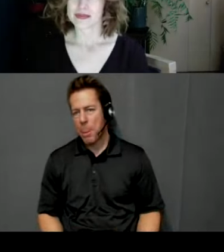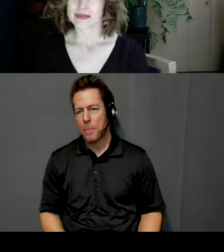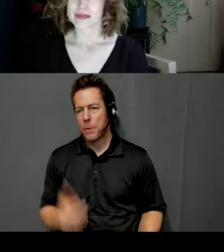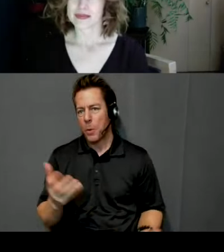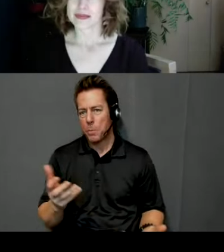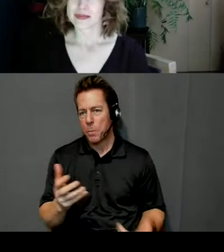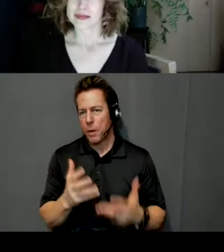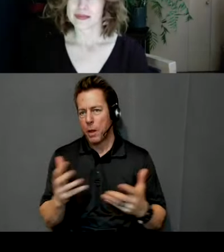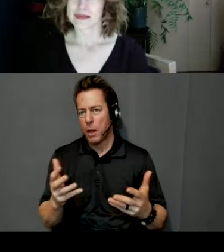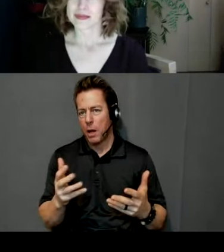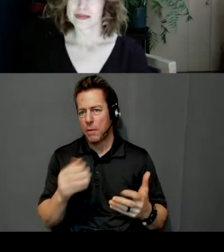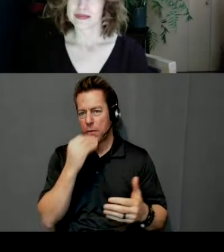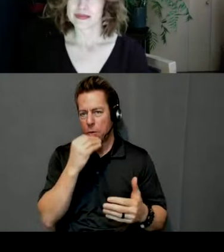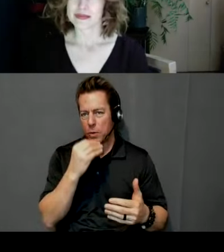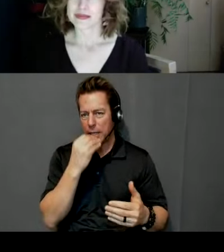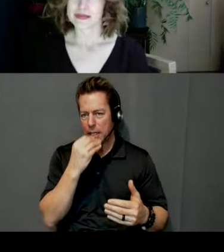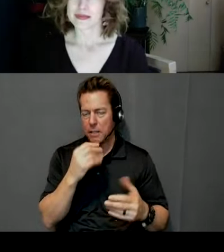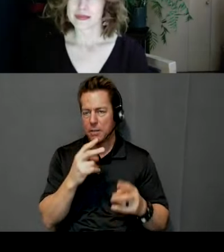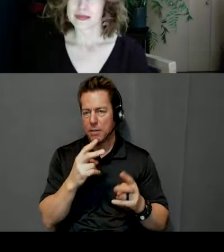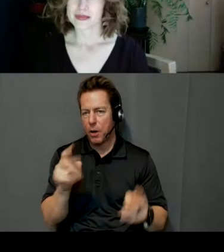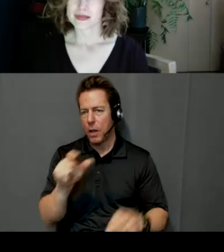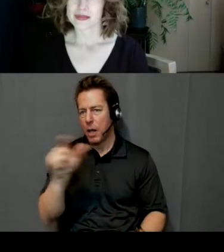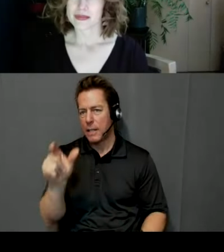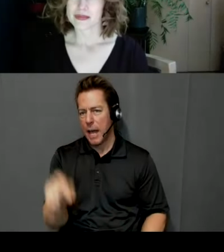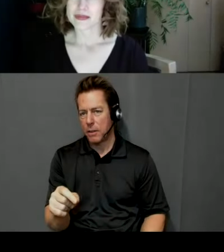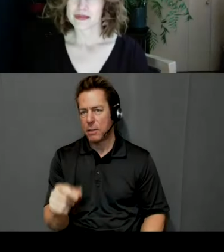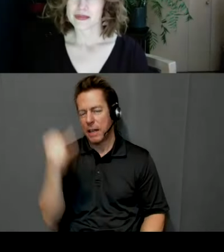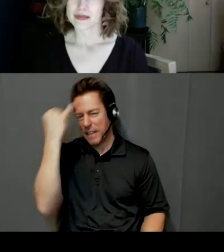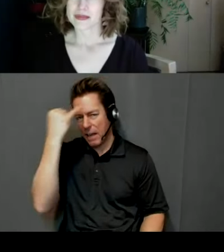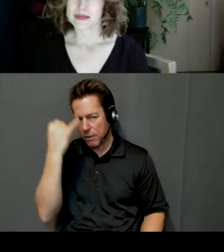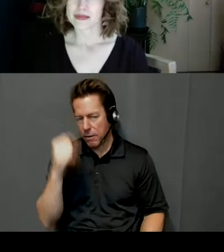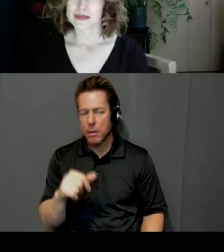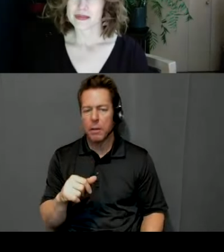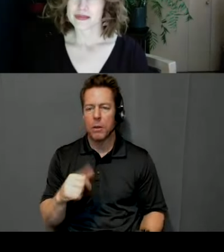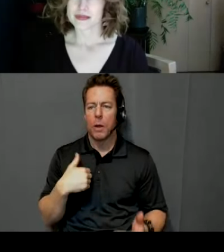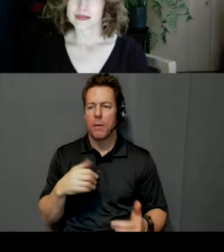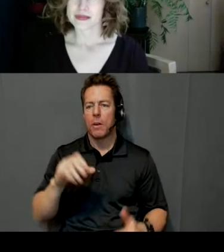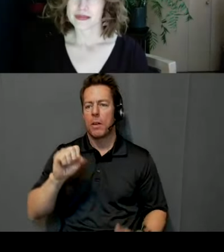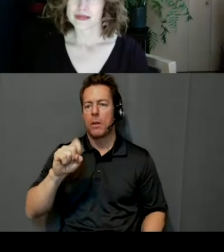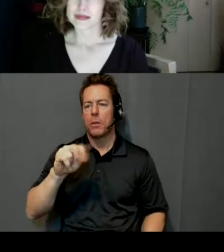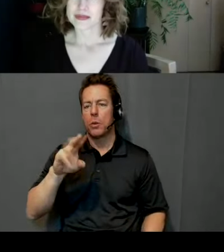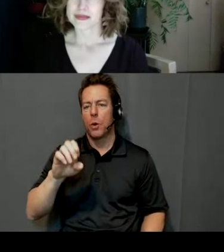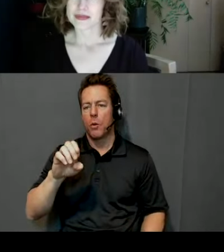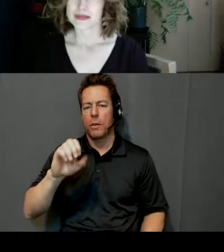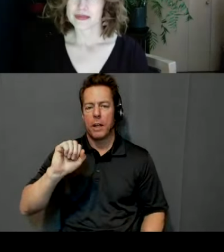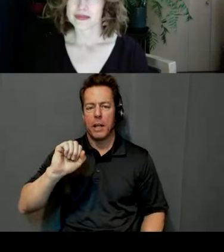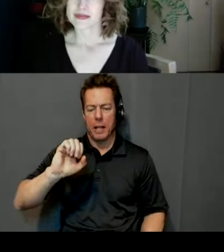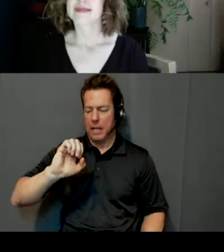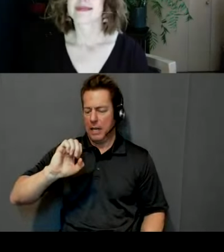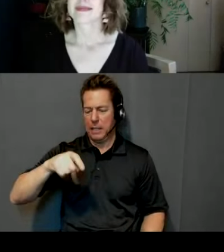so a lot of the cuisine that I eat is Italian. And so we have one of the stovetop espresso